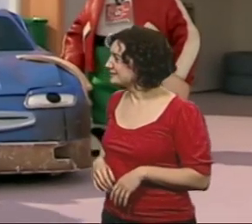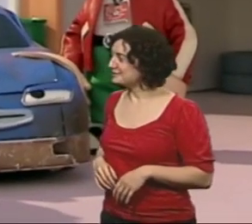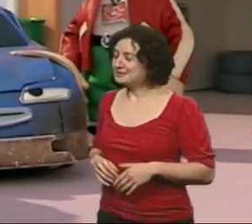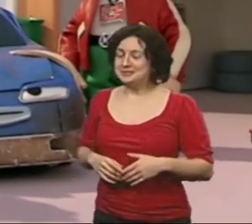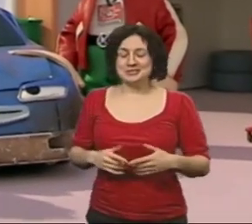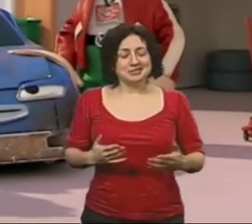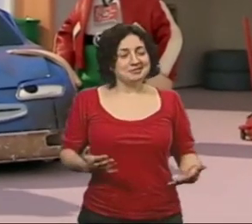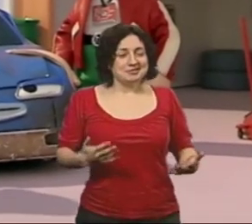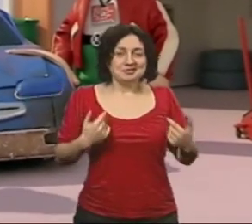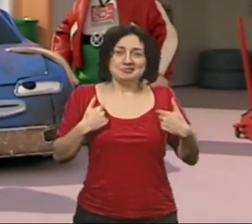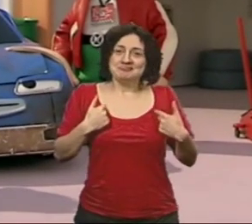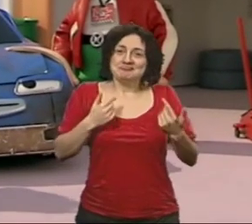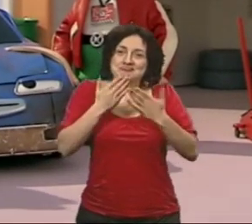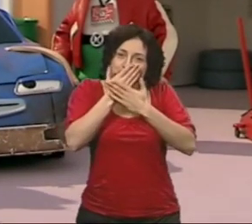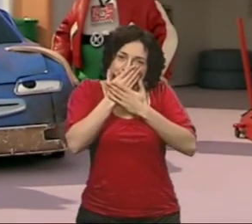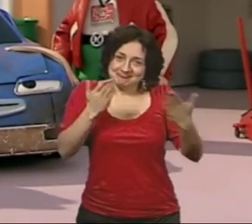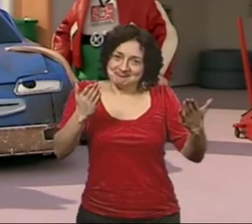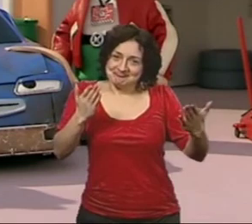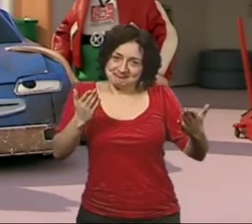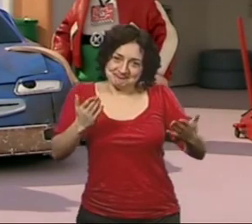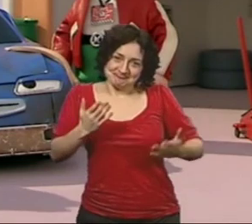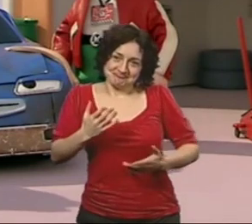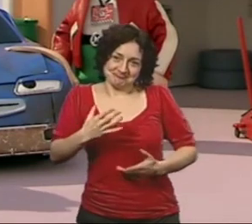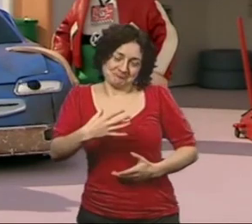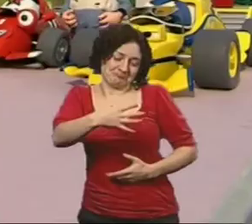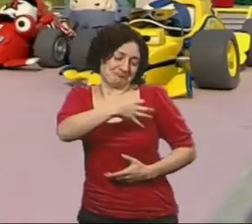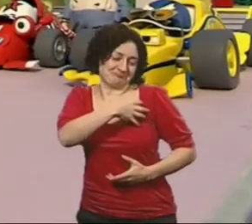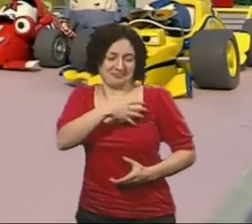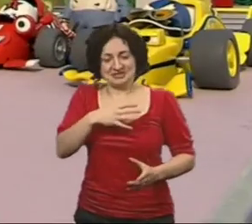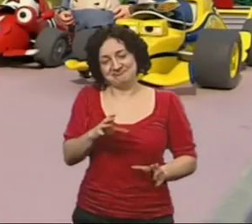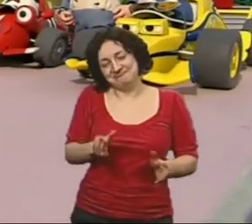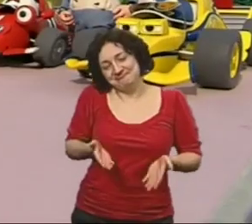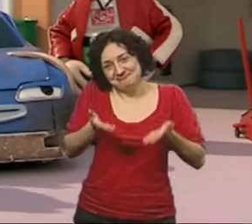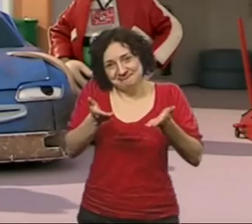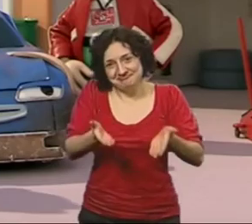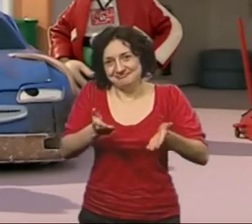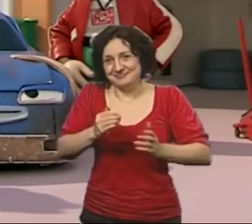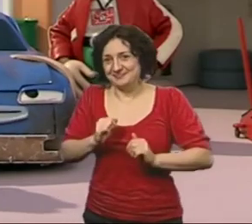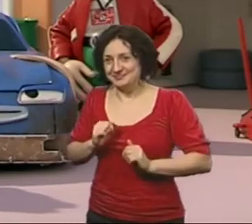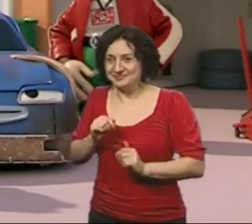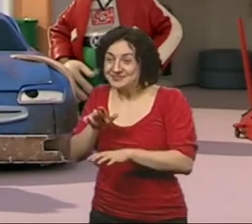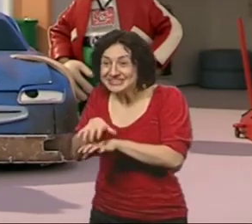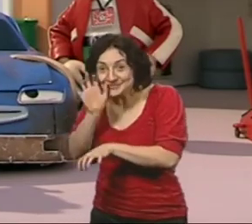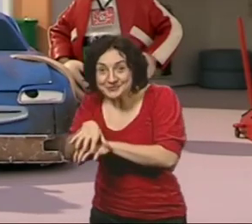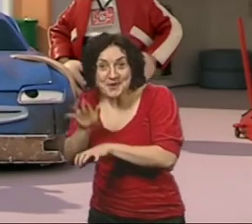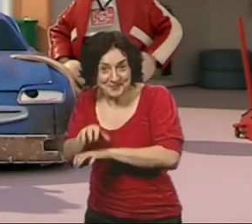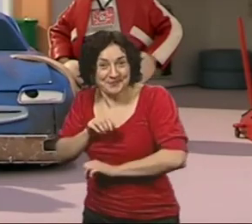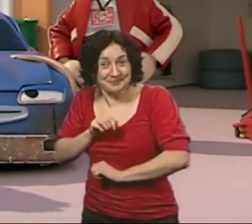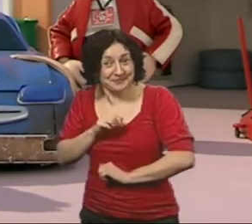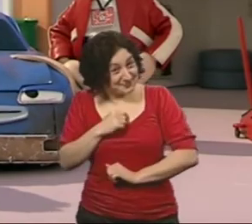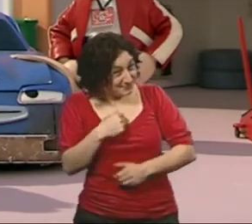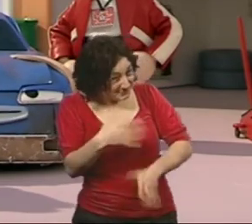It is an honor to present the TikTok. Tintop? Yes, that's what